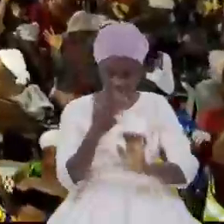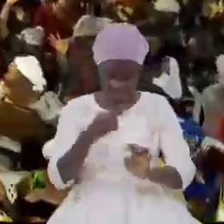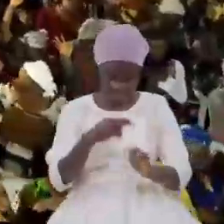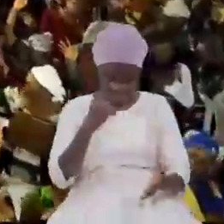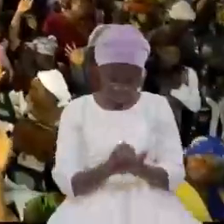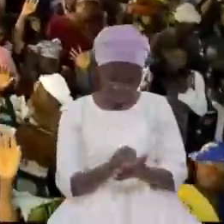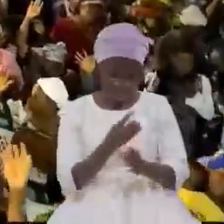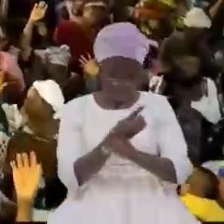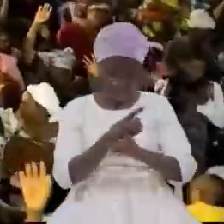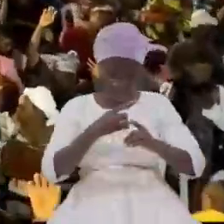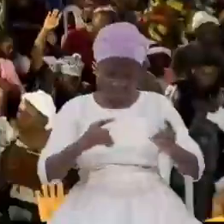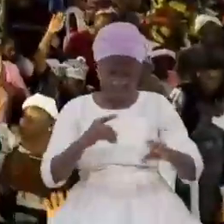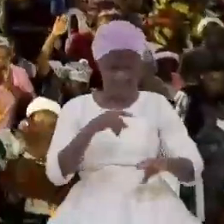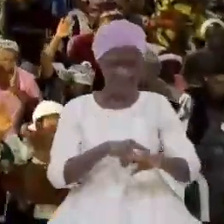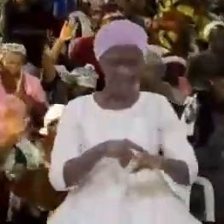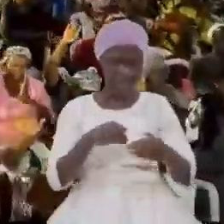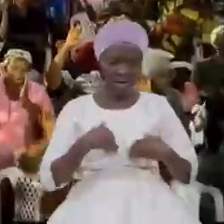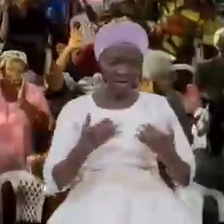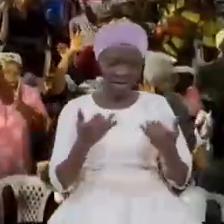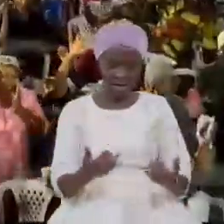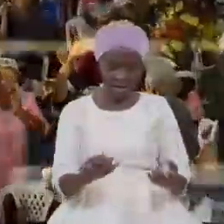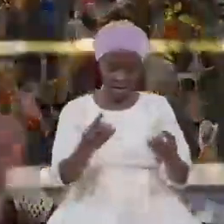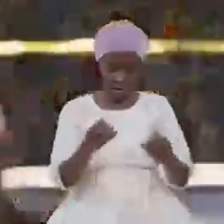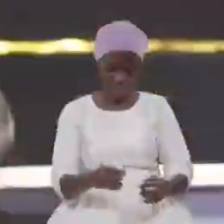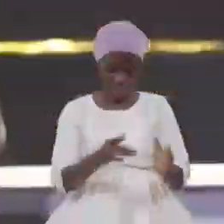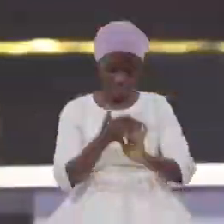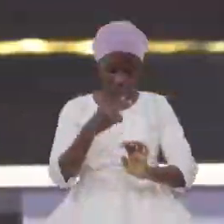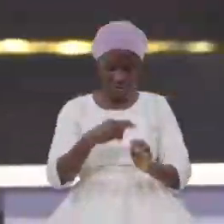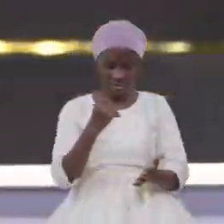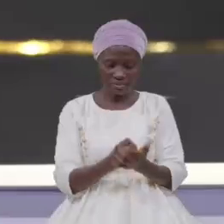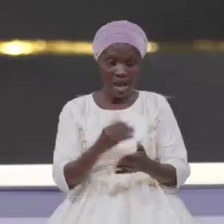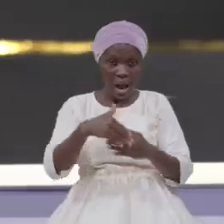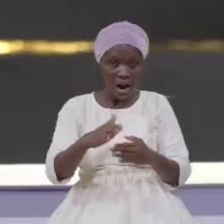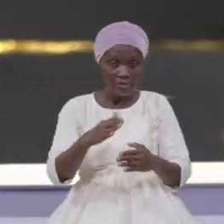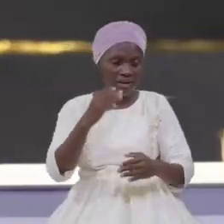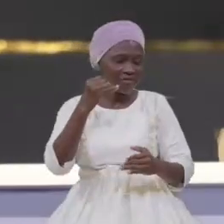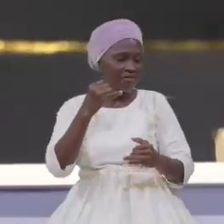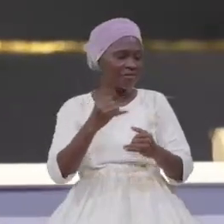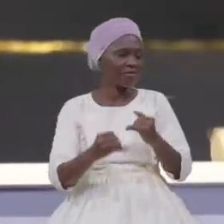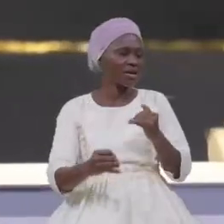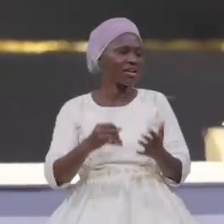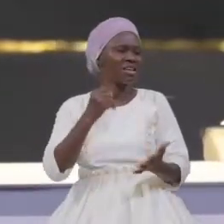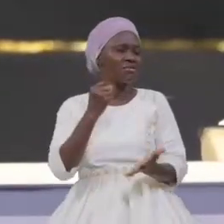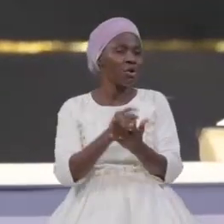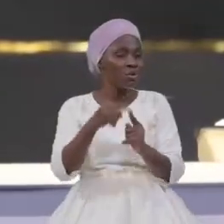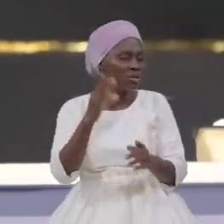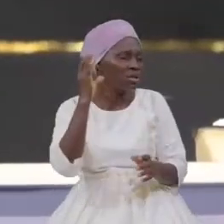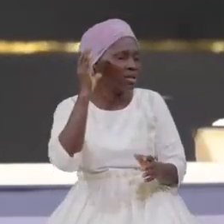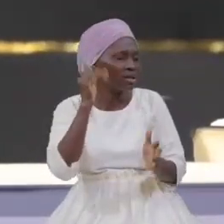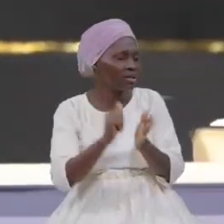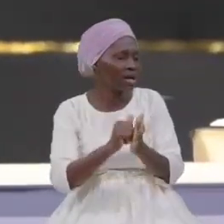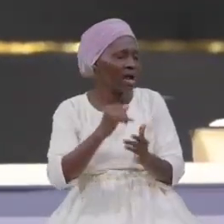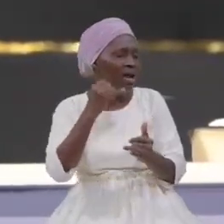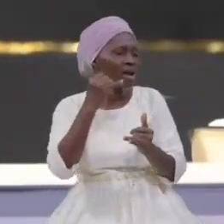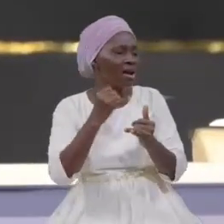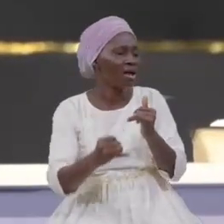Deliverance time has now come. After the final amen, when you hear that last amen, open your